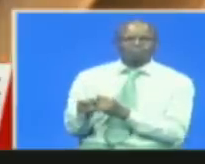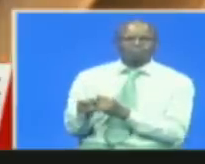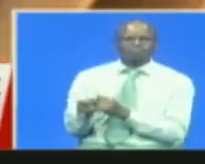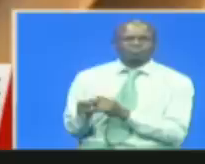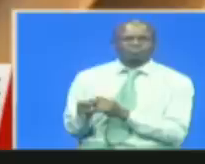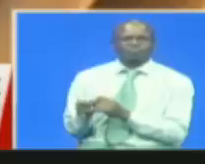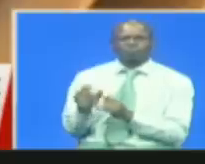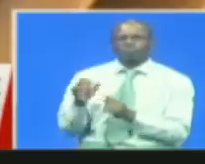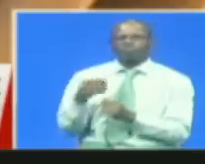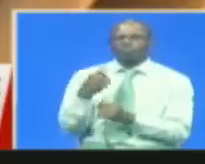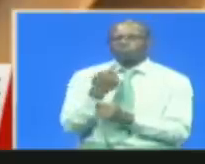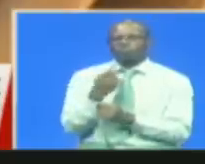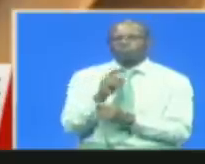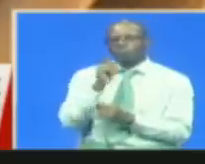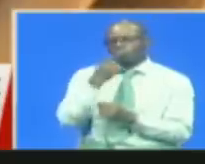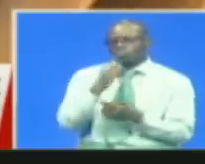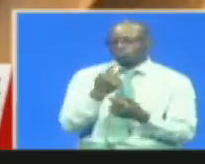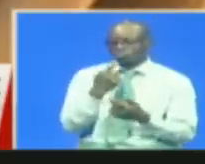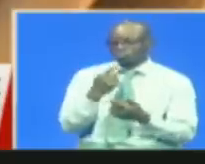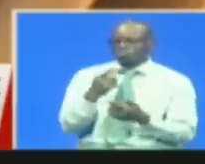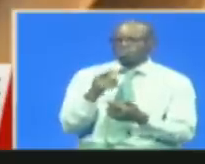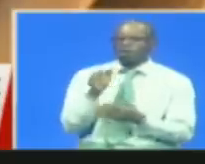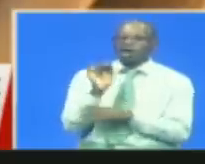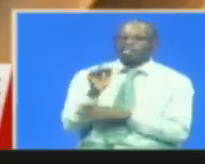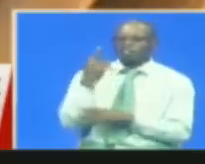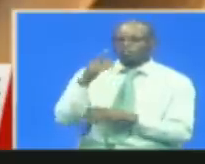who wish to claim that they should be paid more